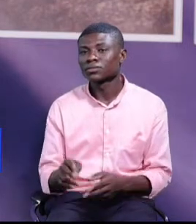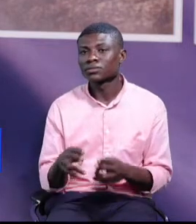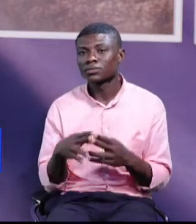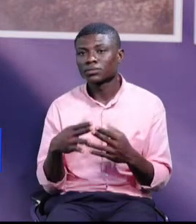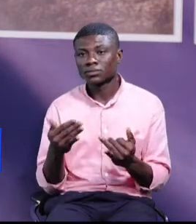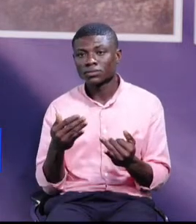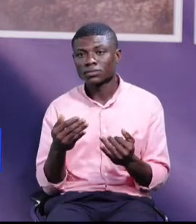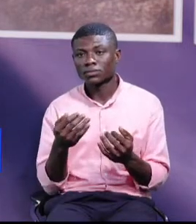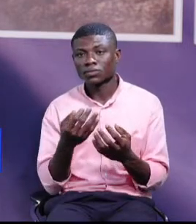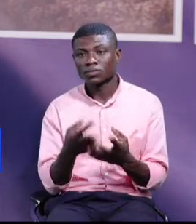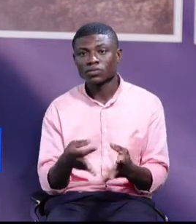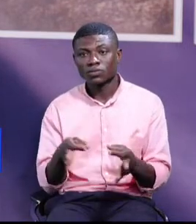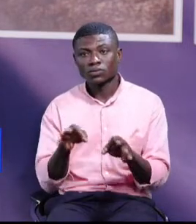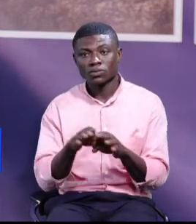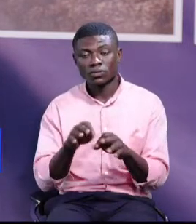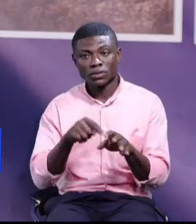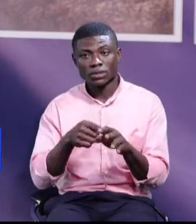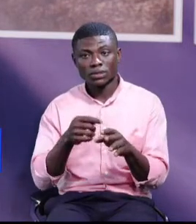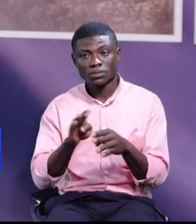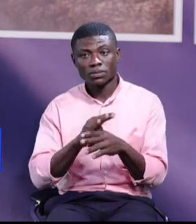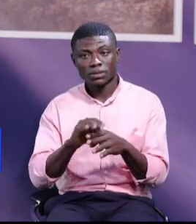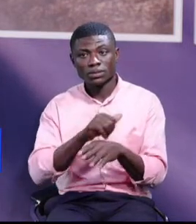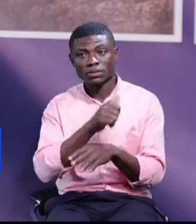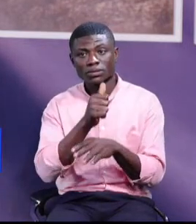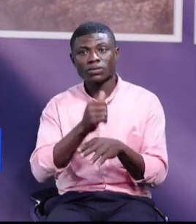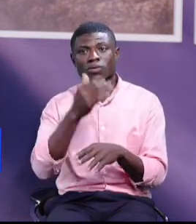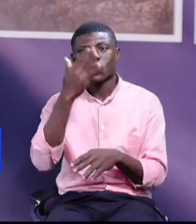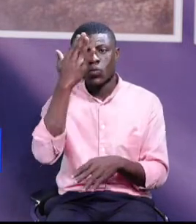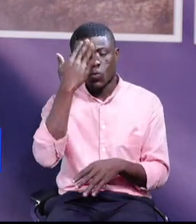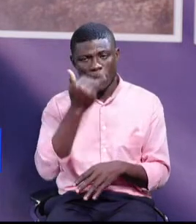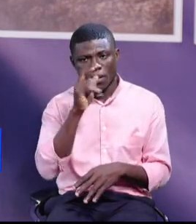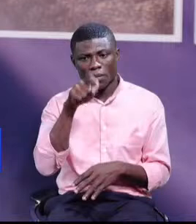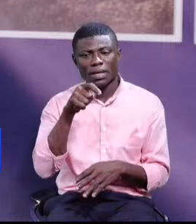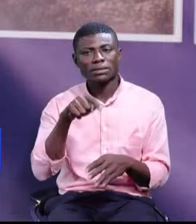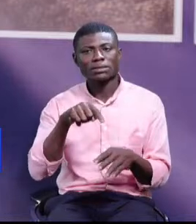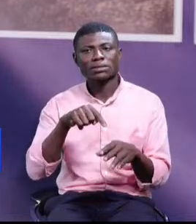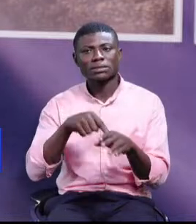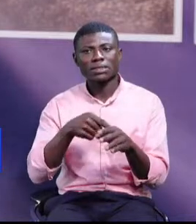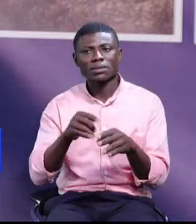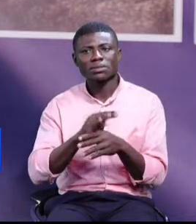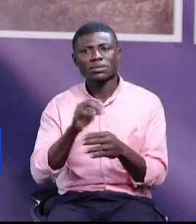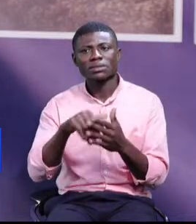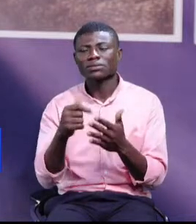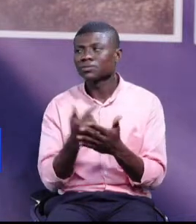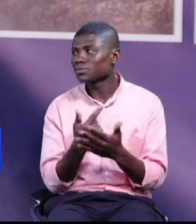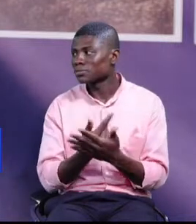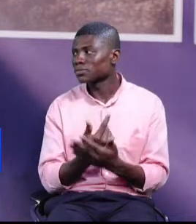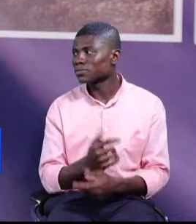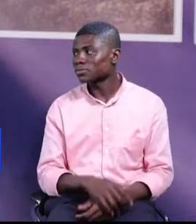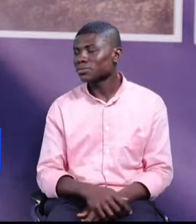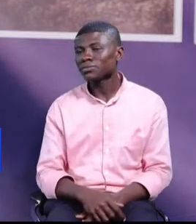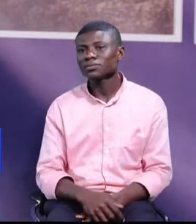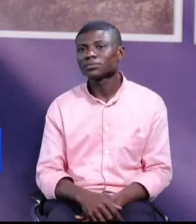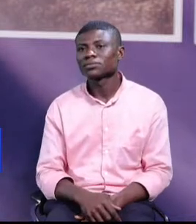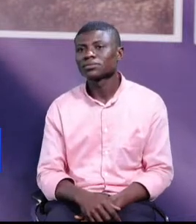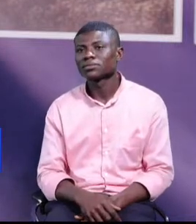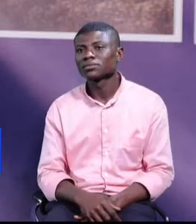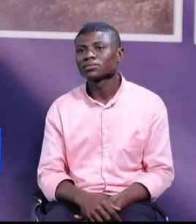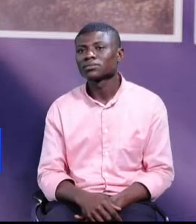starting a business in Ghana as a foreigner? Why or why not? Kakra, hey. I think we've answered that